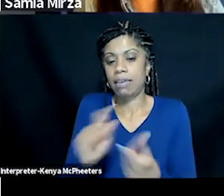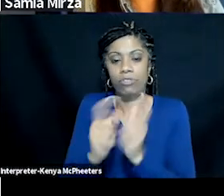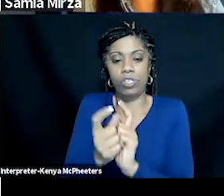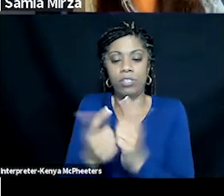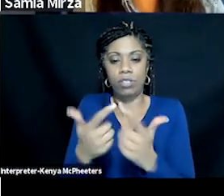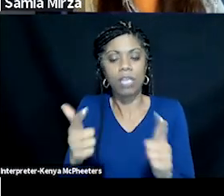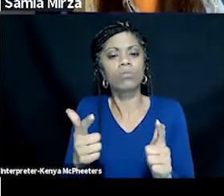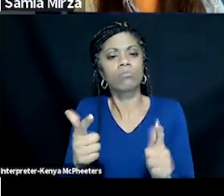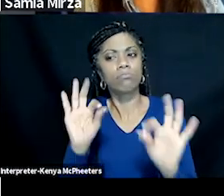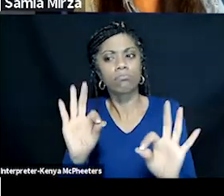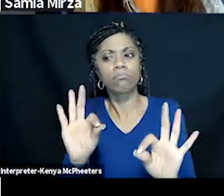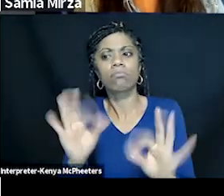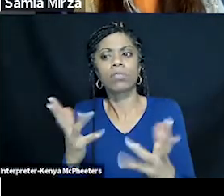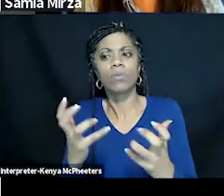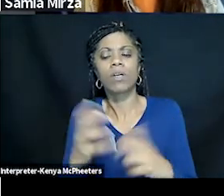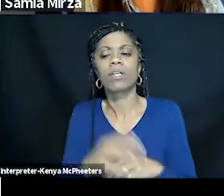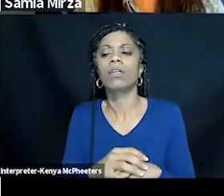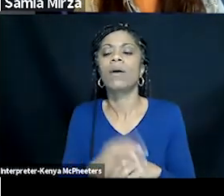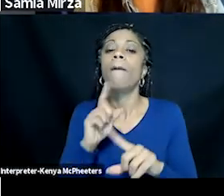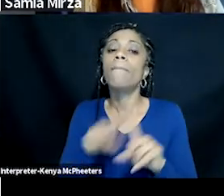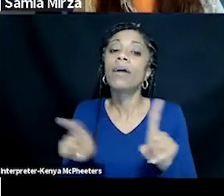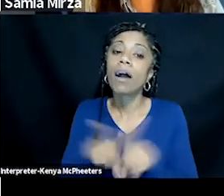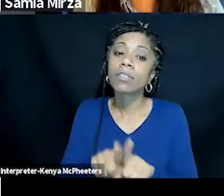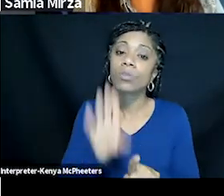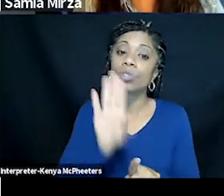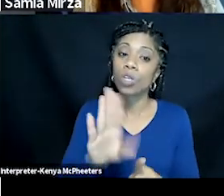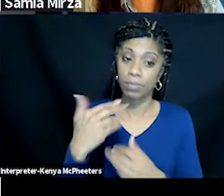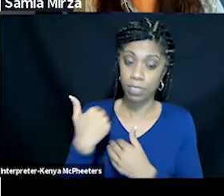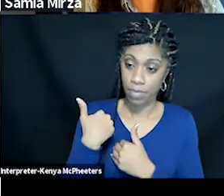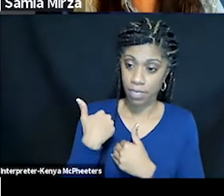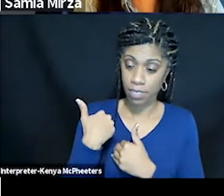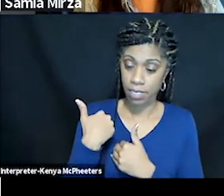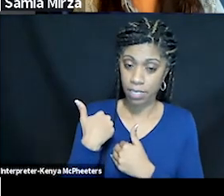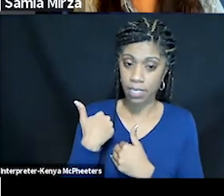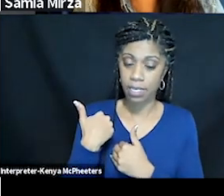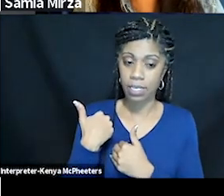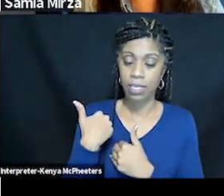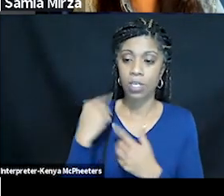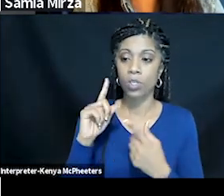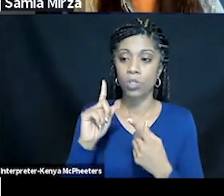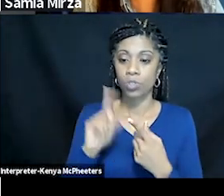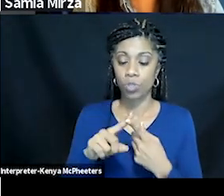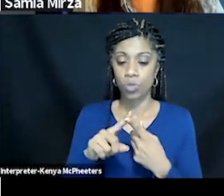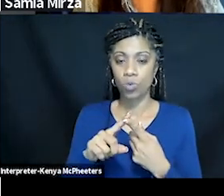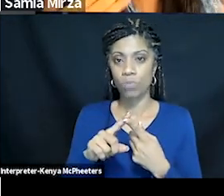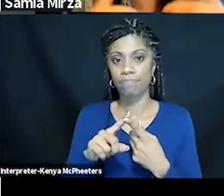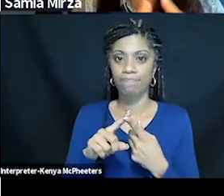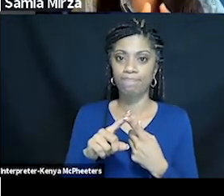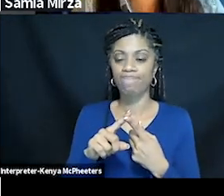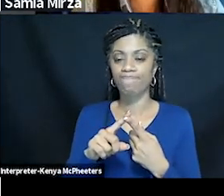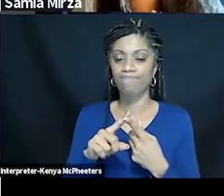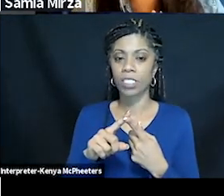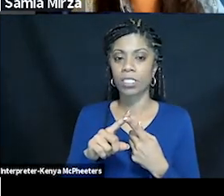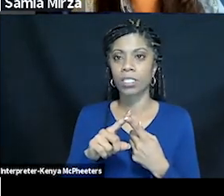receiving a grant, it is also your responsibility to manage up a little bit and let them know, hey, that's not